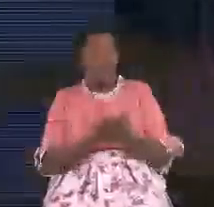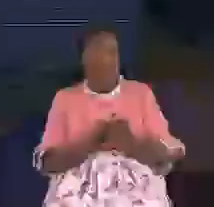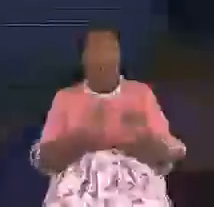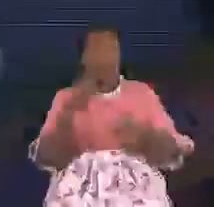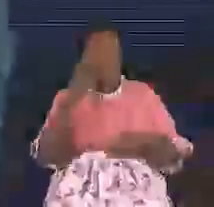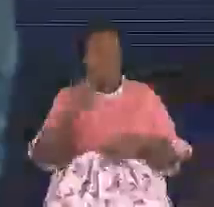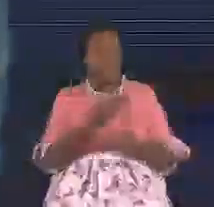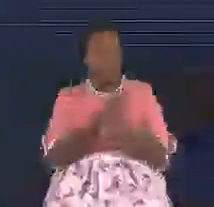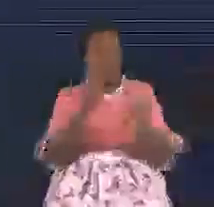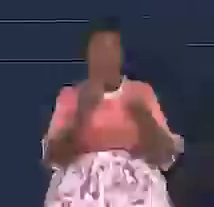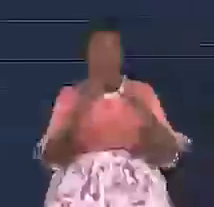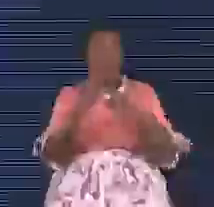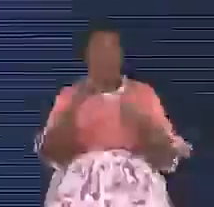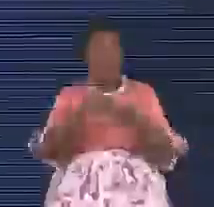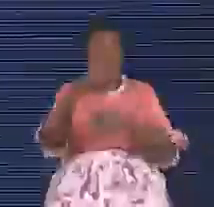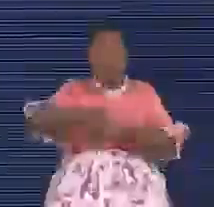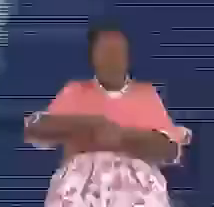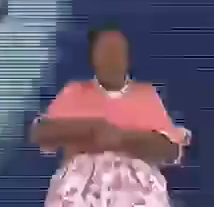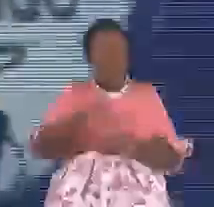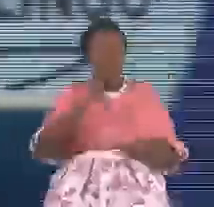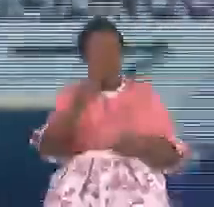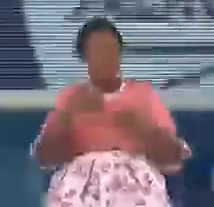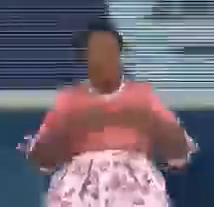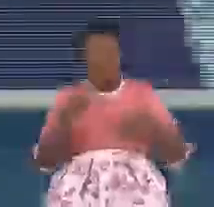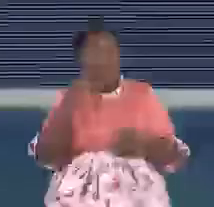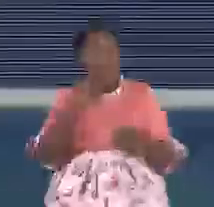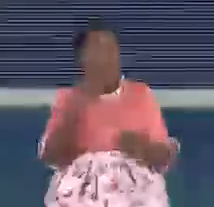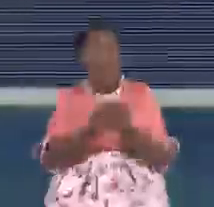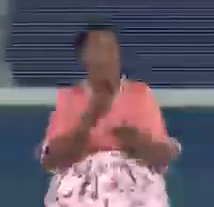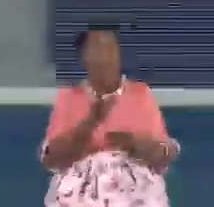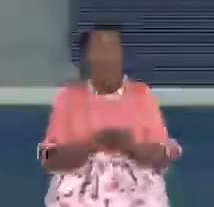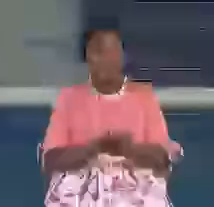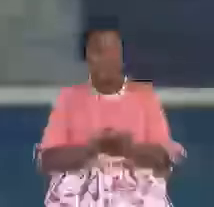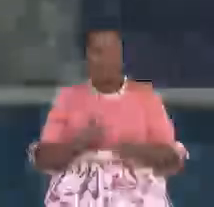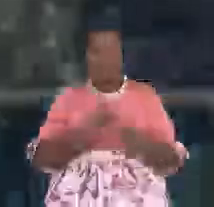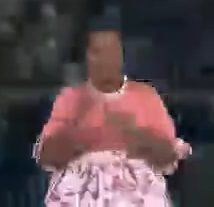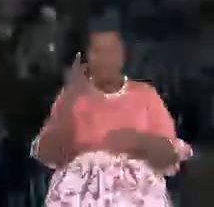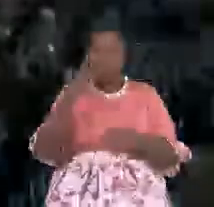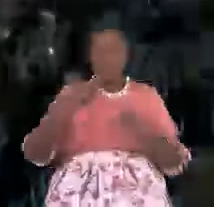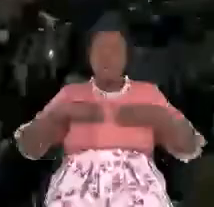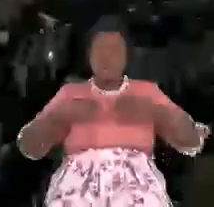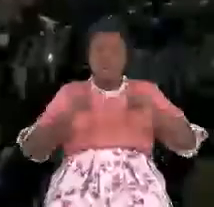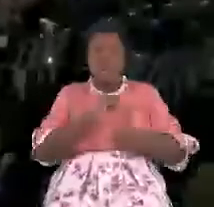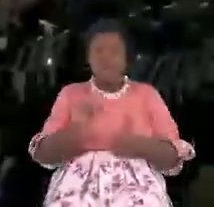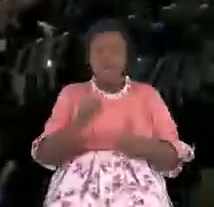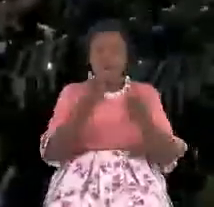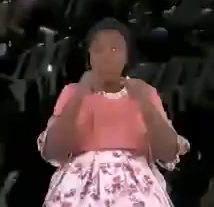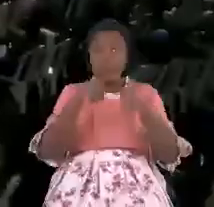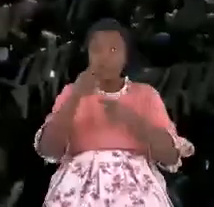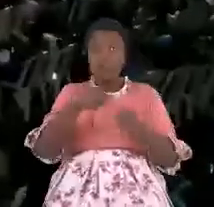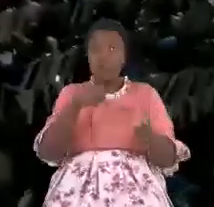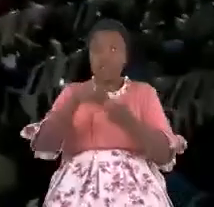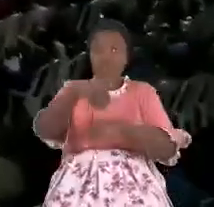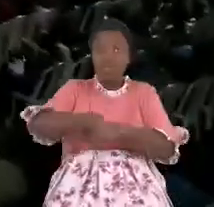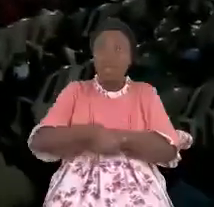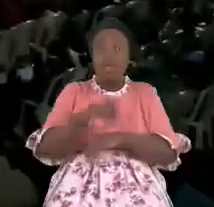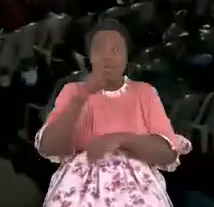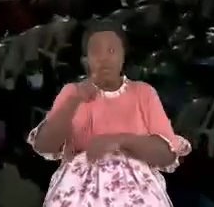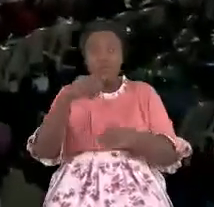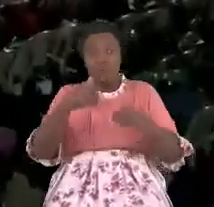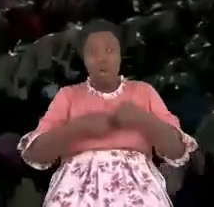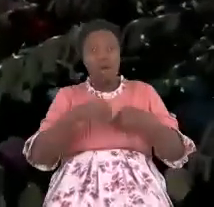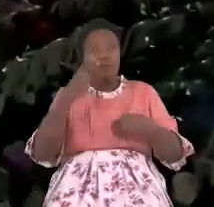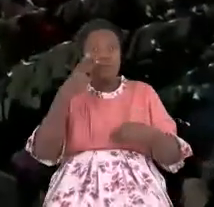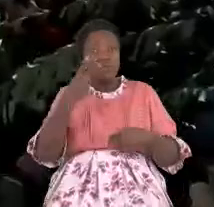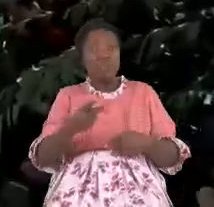you tonight, thou hast seen well. If you see healing coming to you tonight, thou